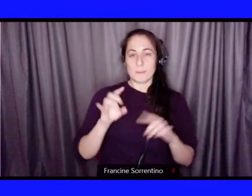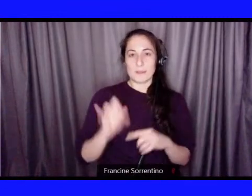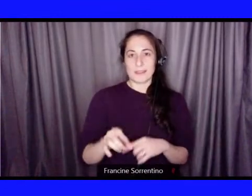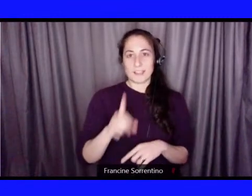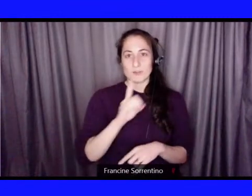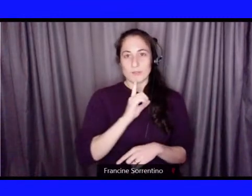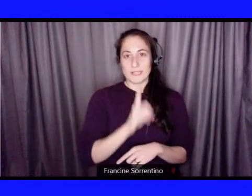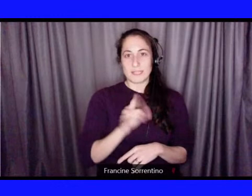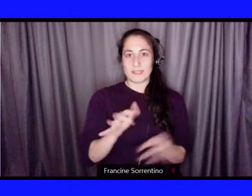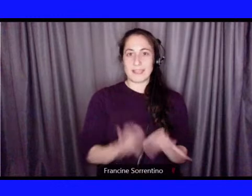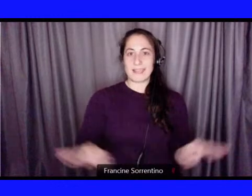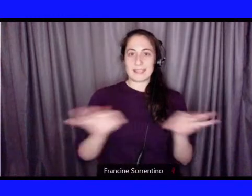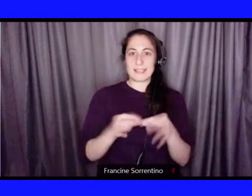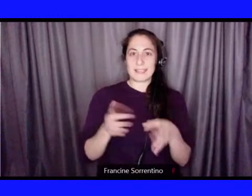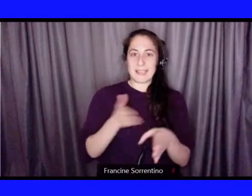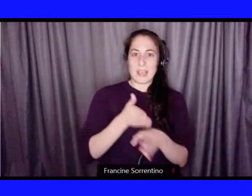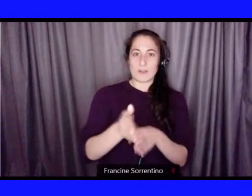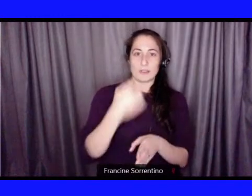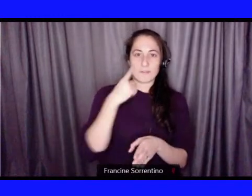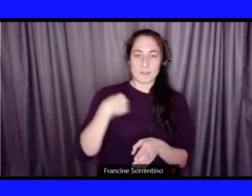Sally?